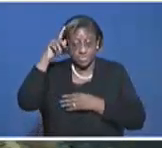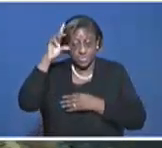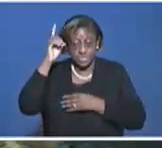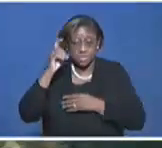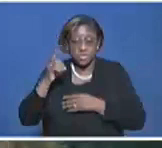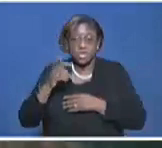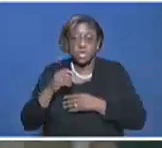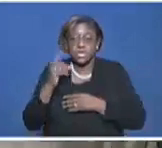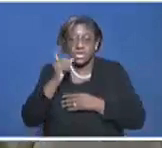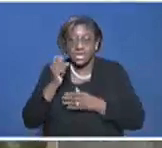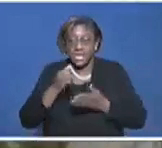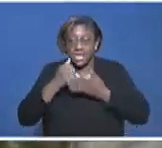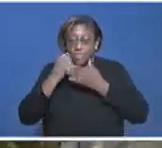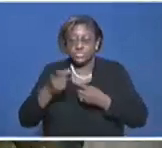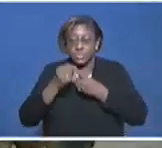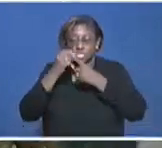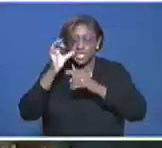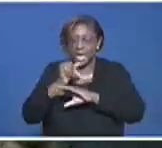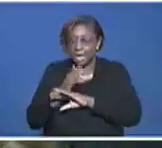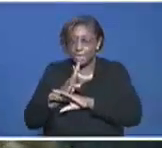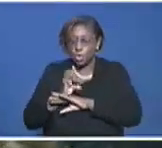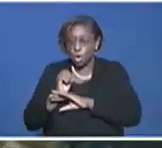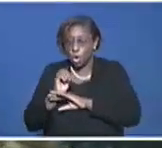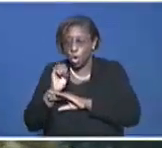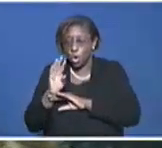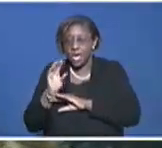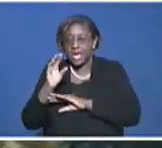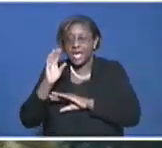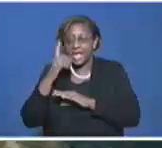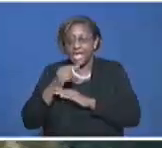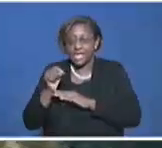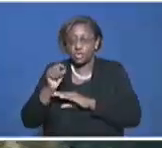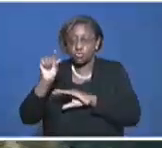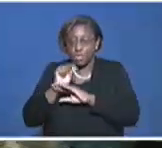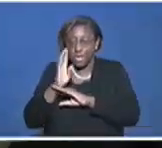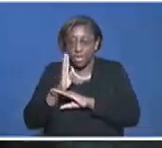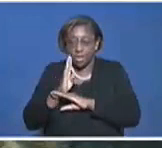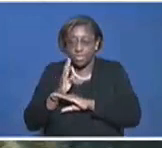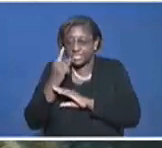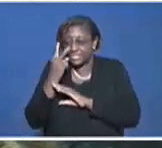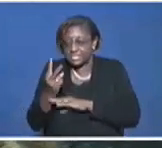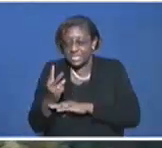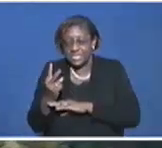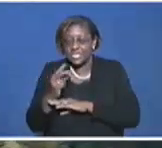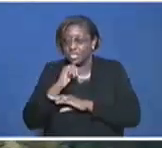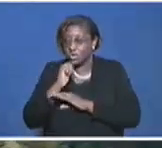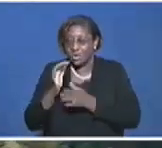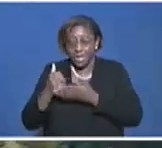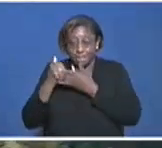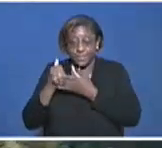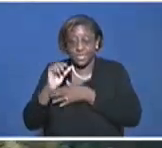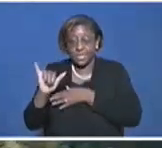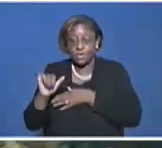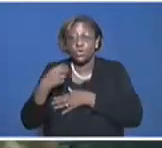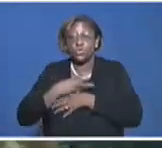Hurricane Dorian, those persons in Abaco and East Grand Bahama. And the message to us all is we have to do